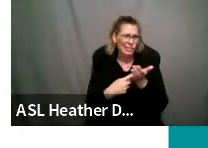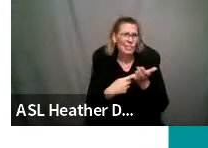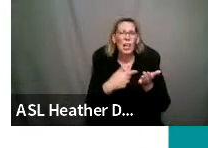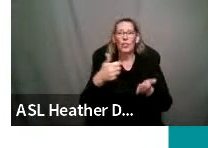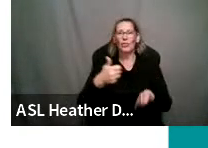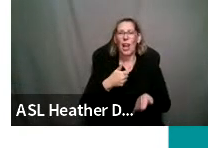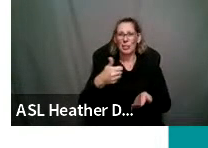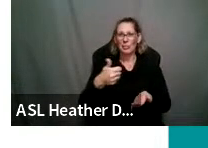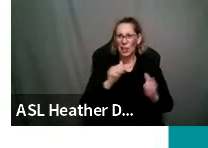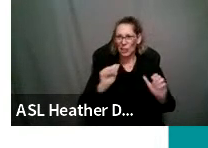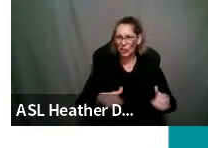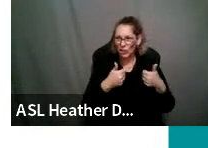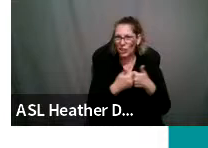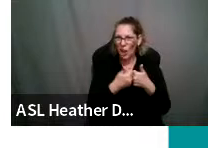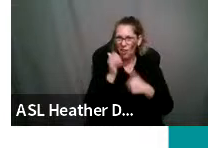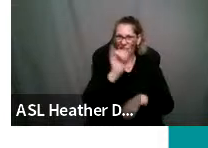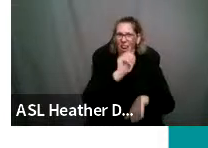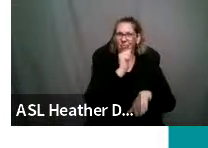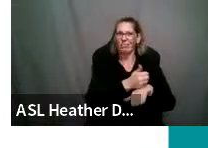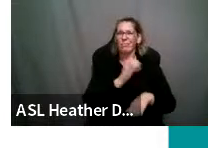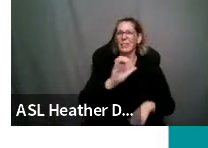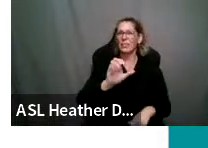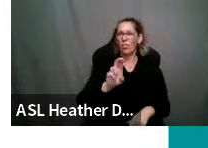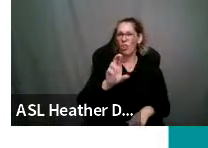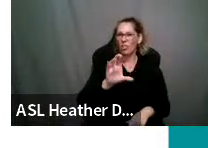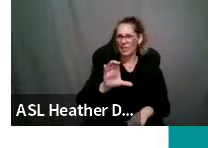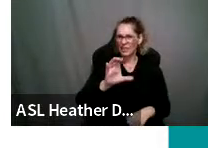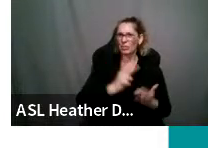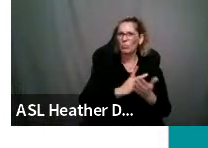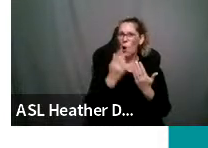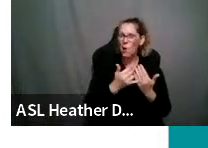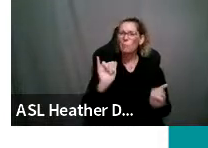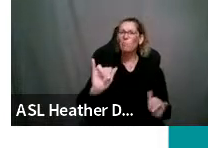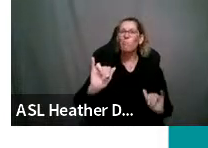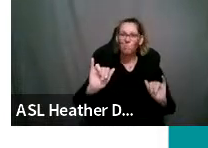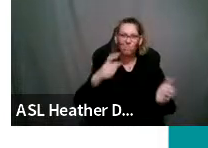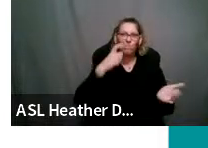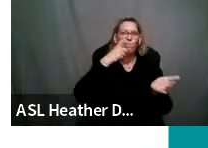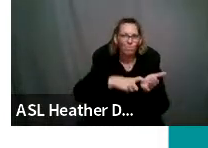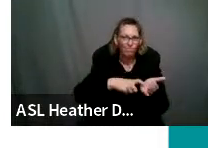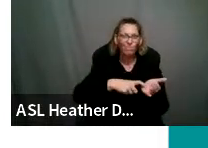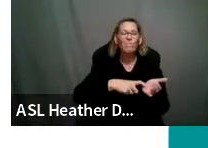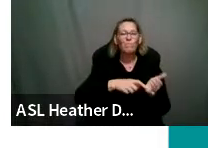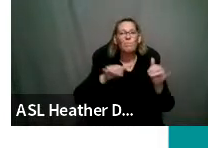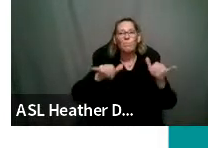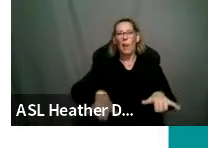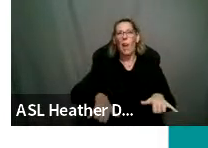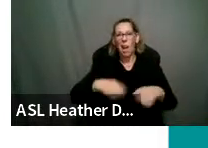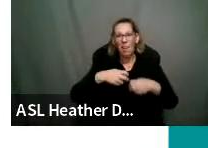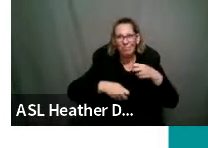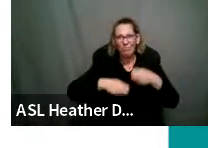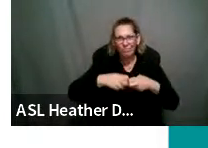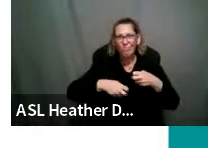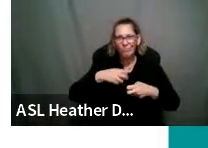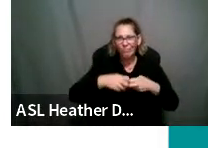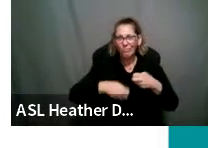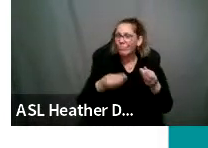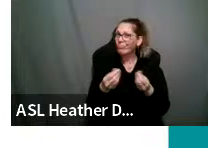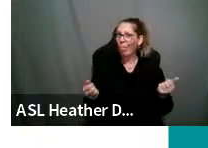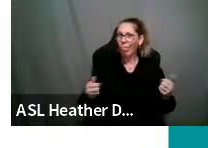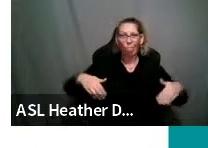that were defined in the CRC project and recognized that they continued to exist and they remained